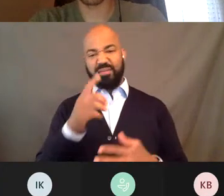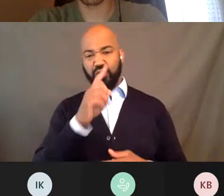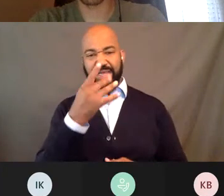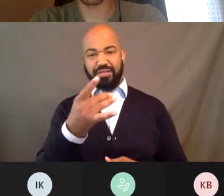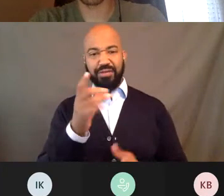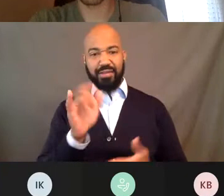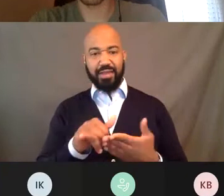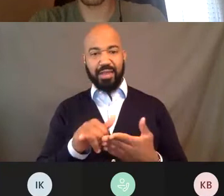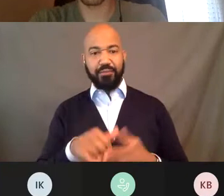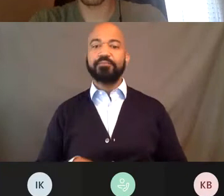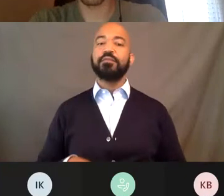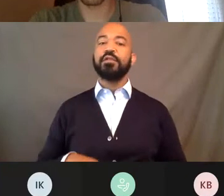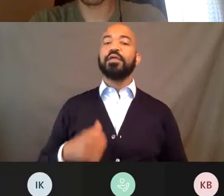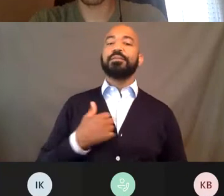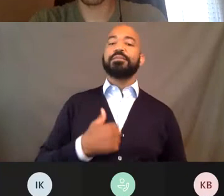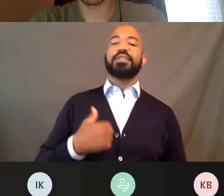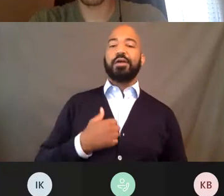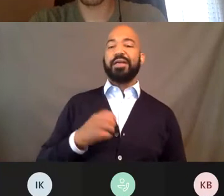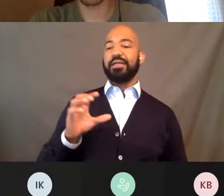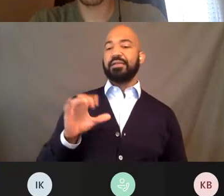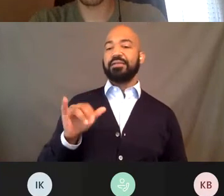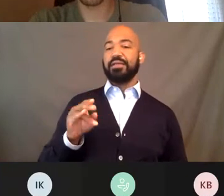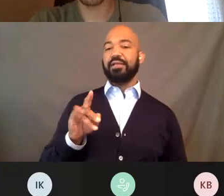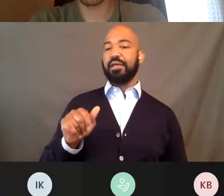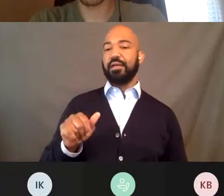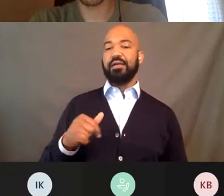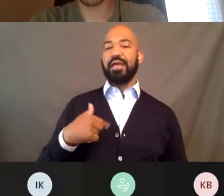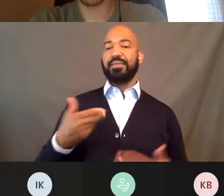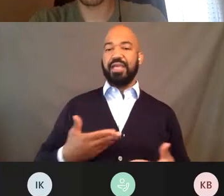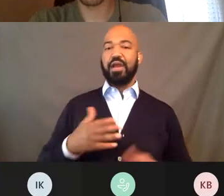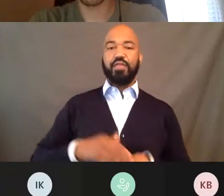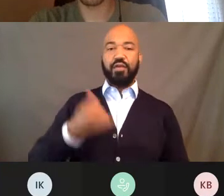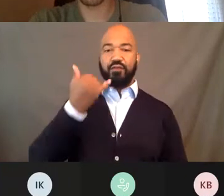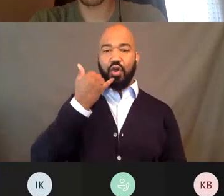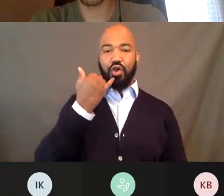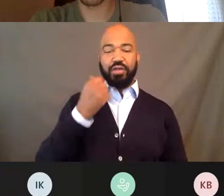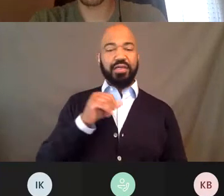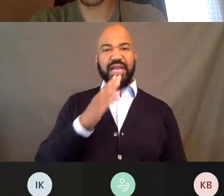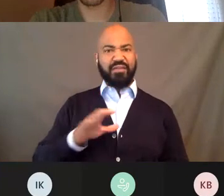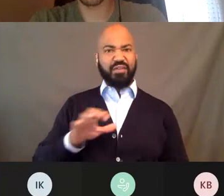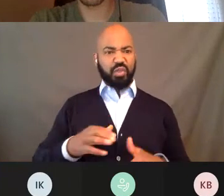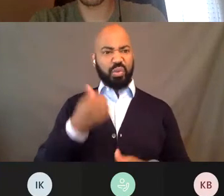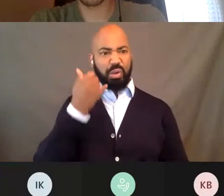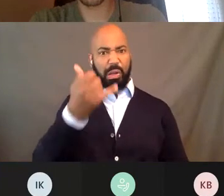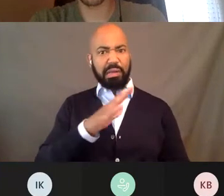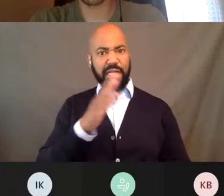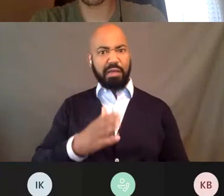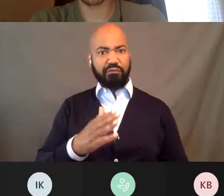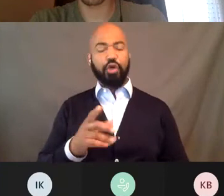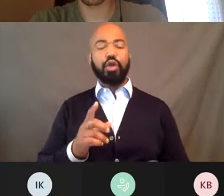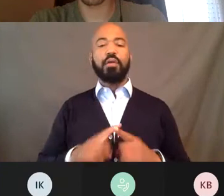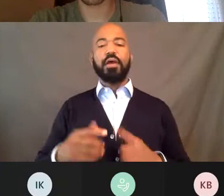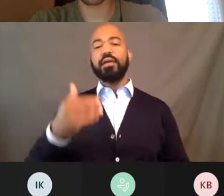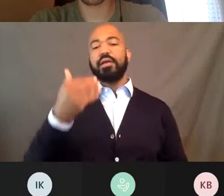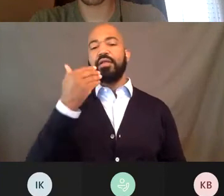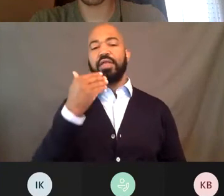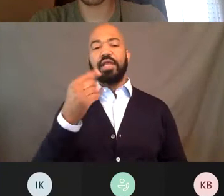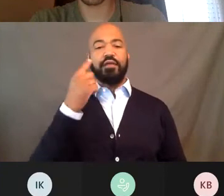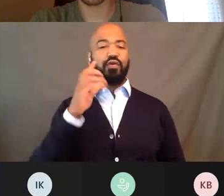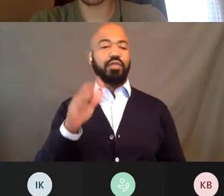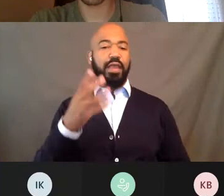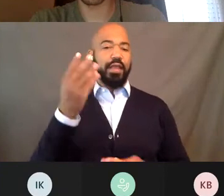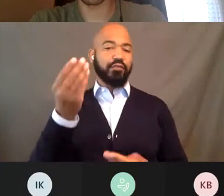sorry, Cynthia over here on the phone is a little difficult for me right now. I never do calls. But thank you, Kieran, for that information. I also